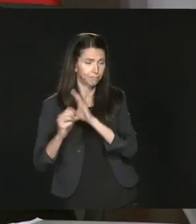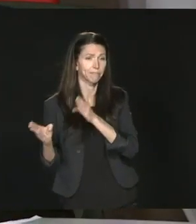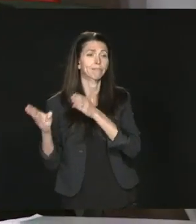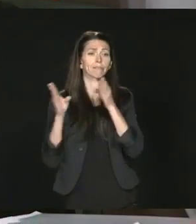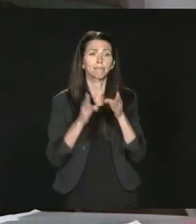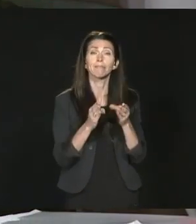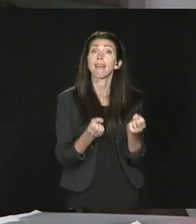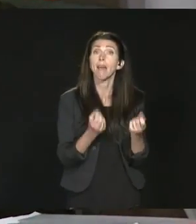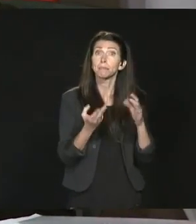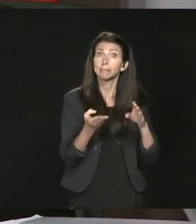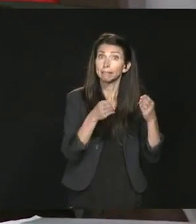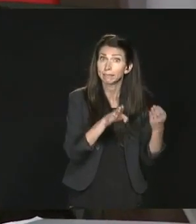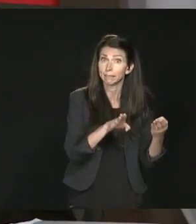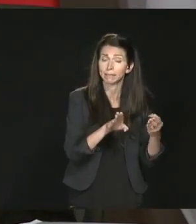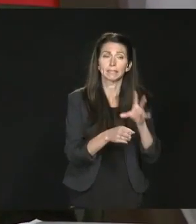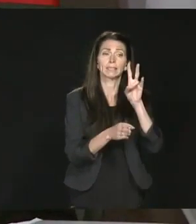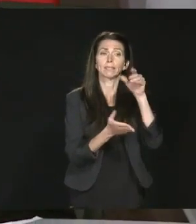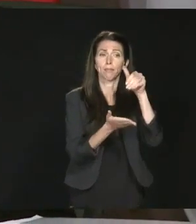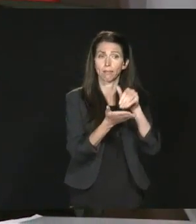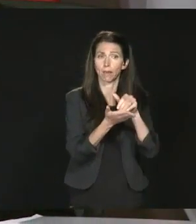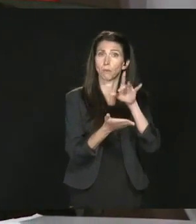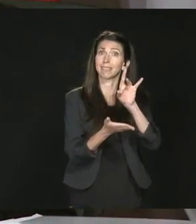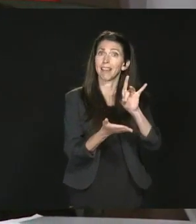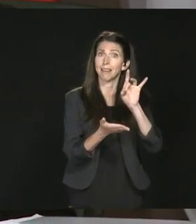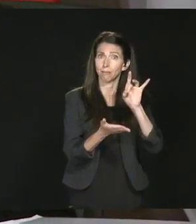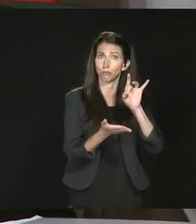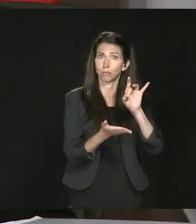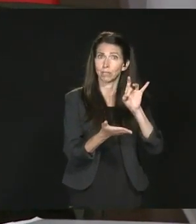7,835 deaths and